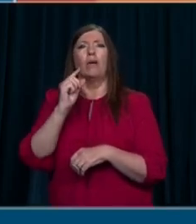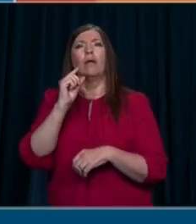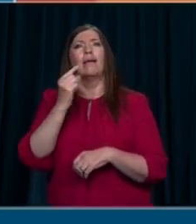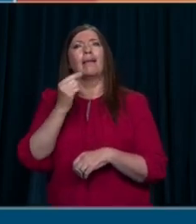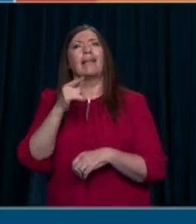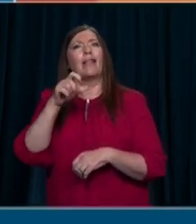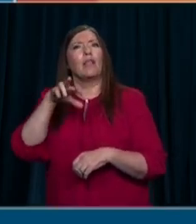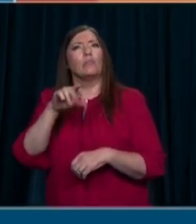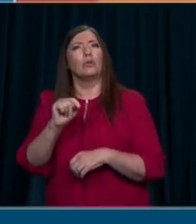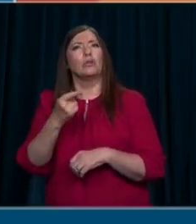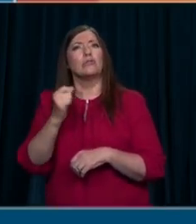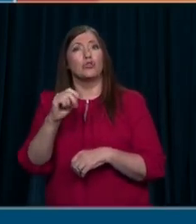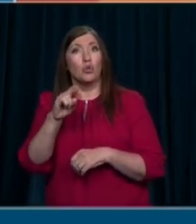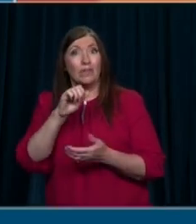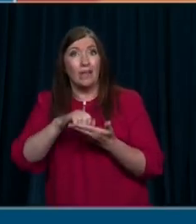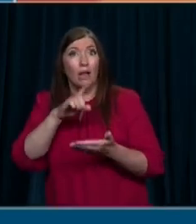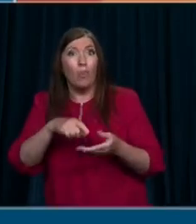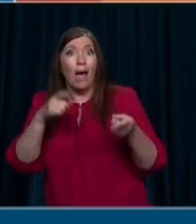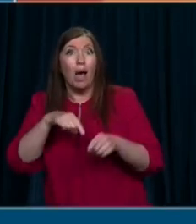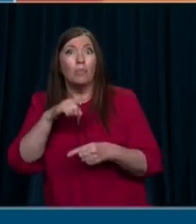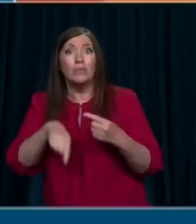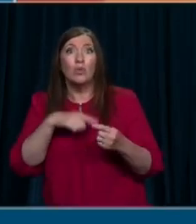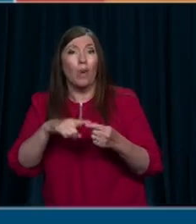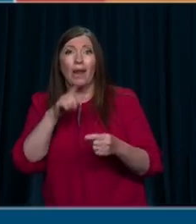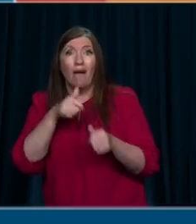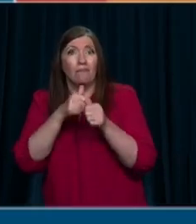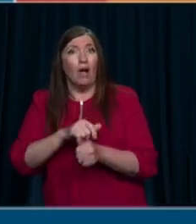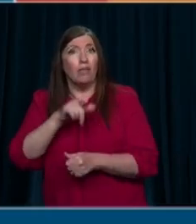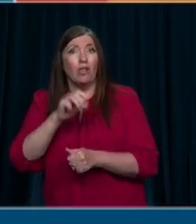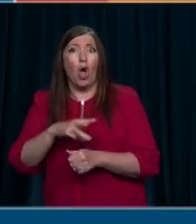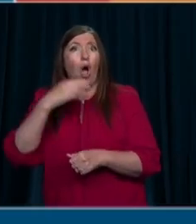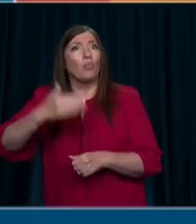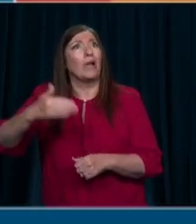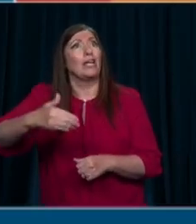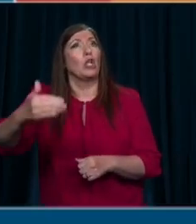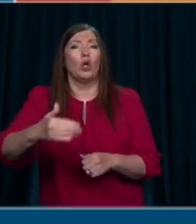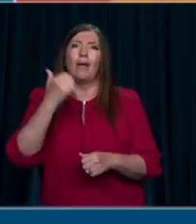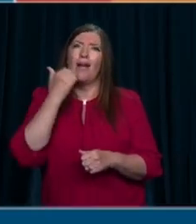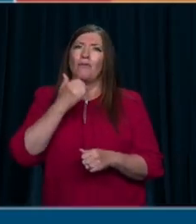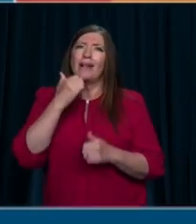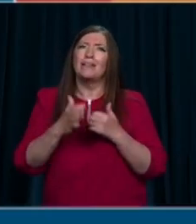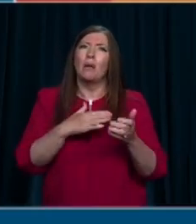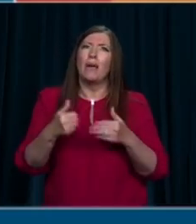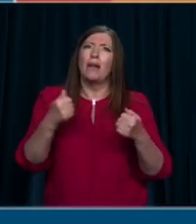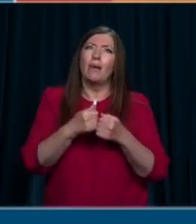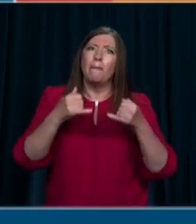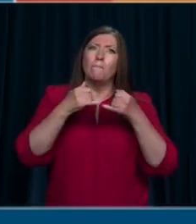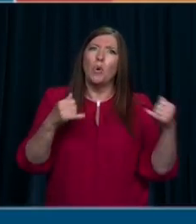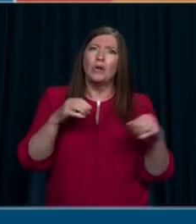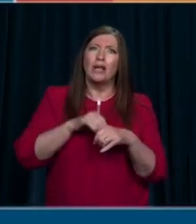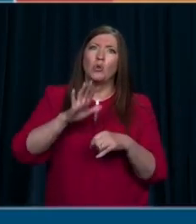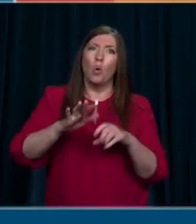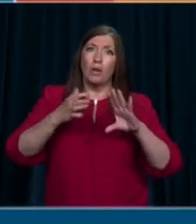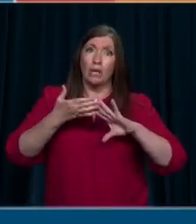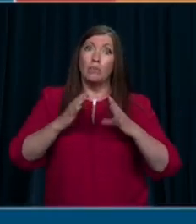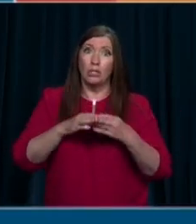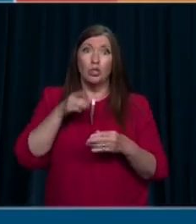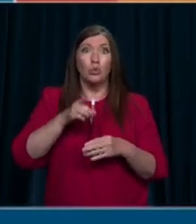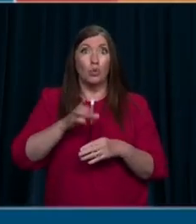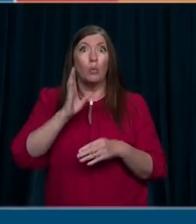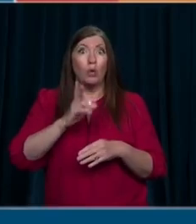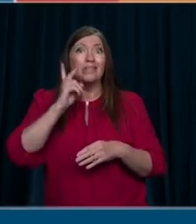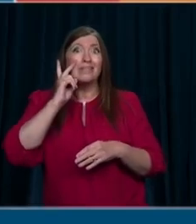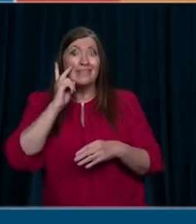exactly what happens when law is undermined on a regular basis. Every single day, whether it's at the border or in your community, you